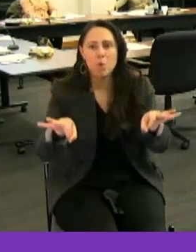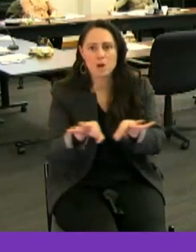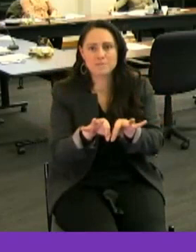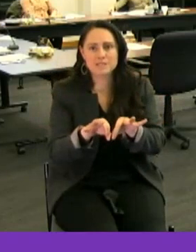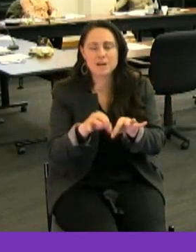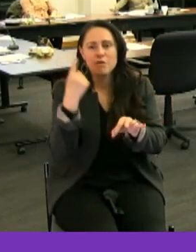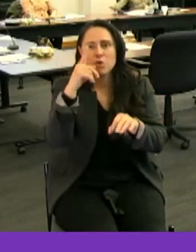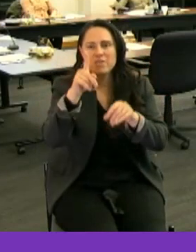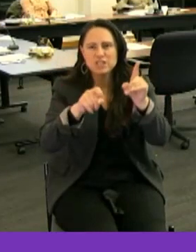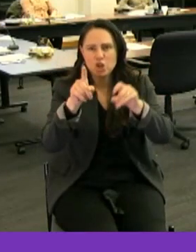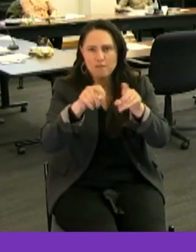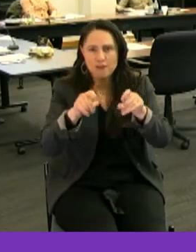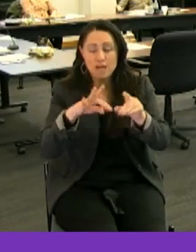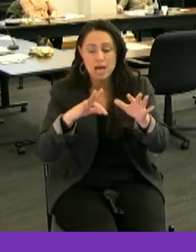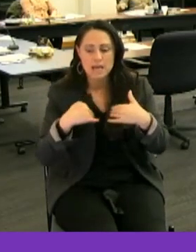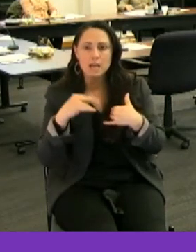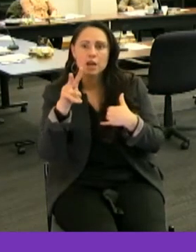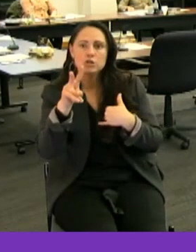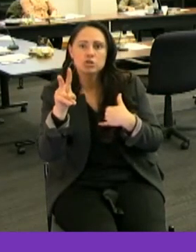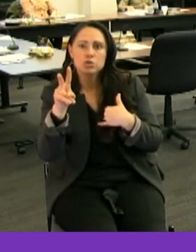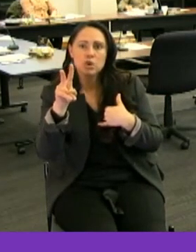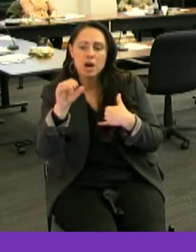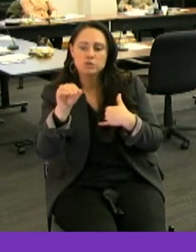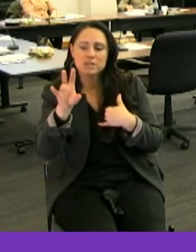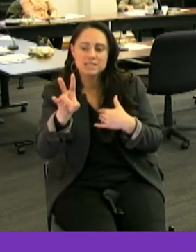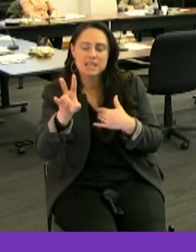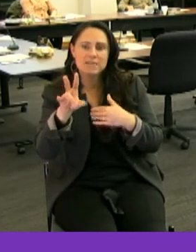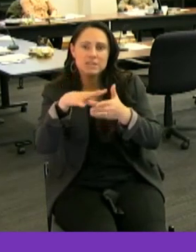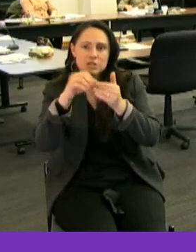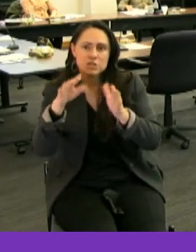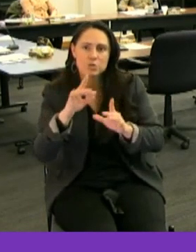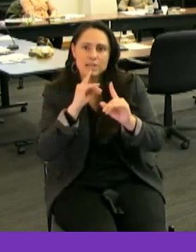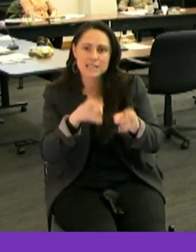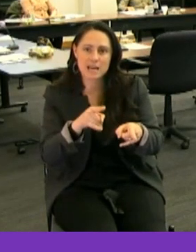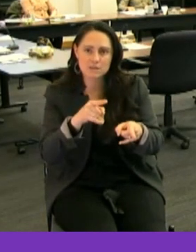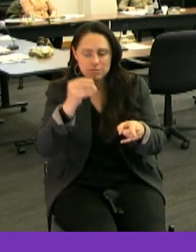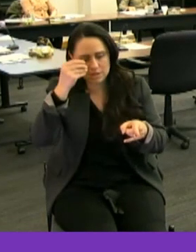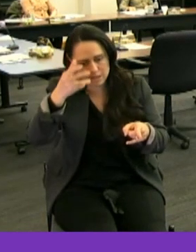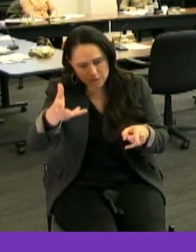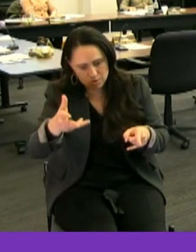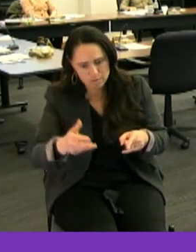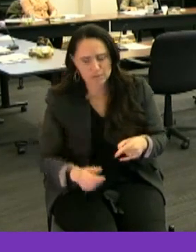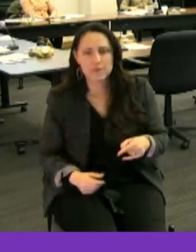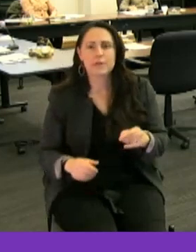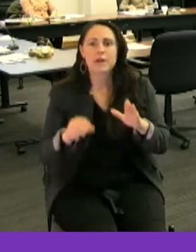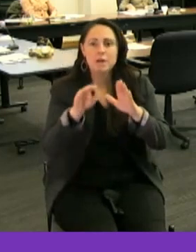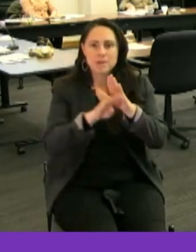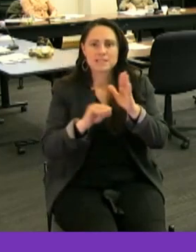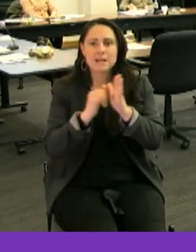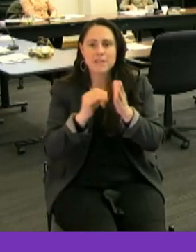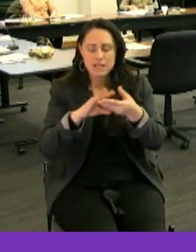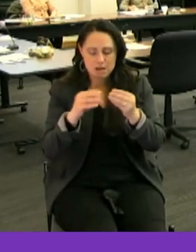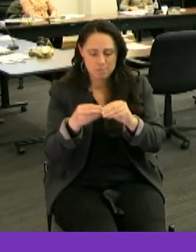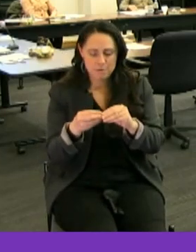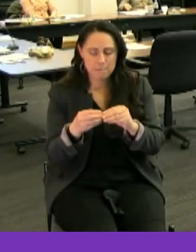And I had 207 students answer it, just to let you know. So this is based on that